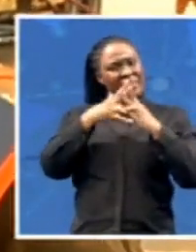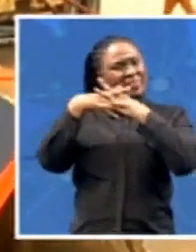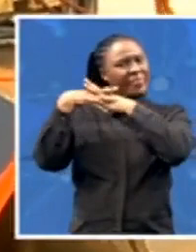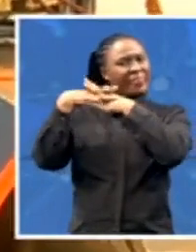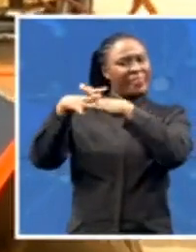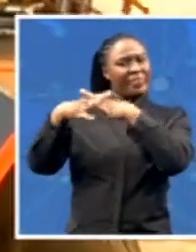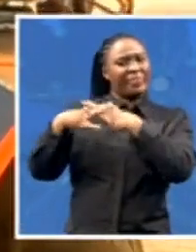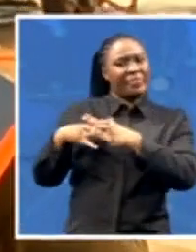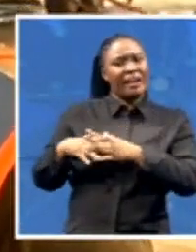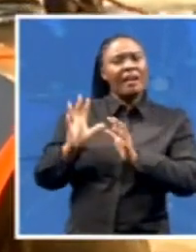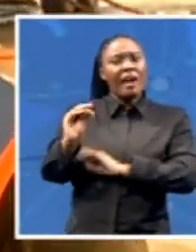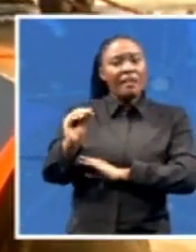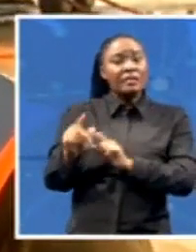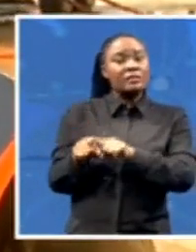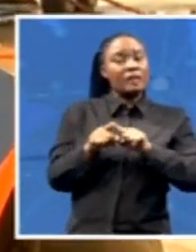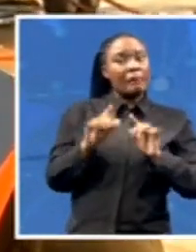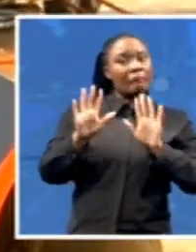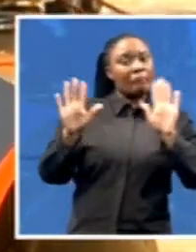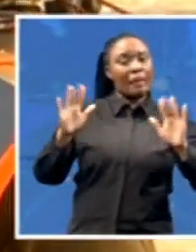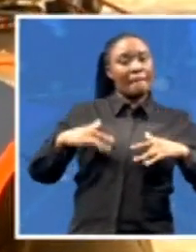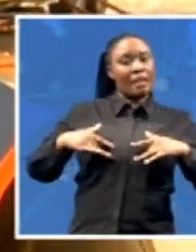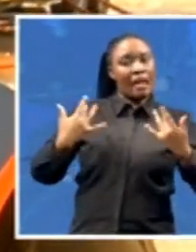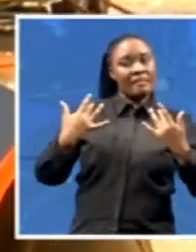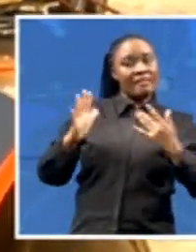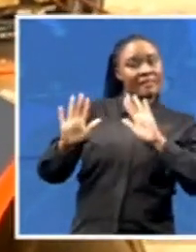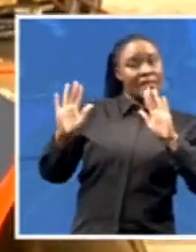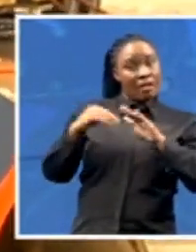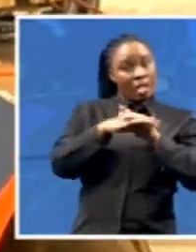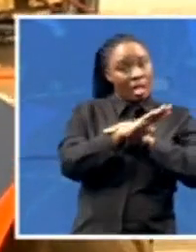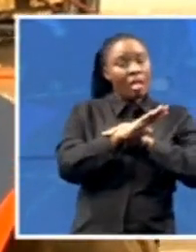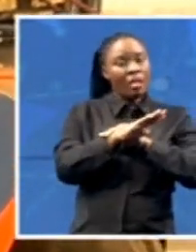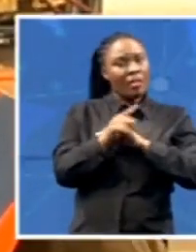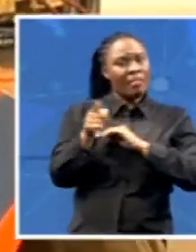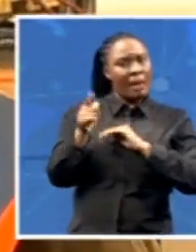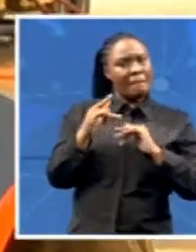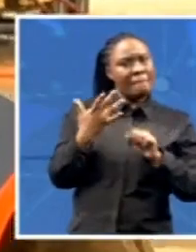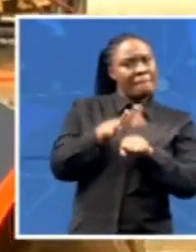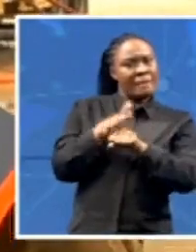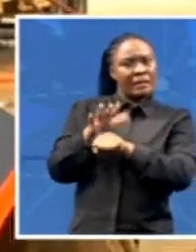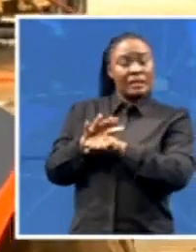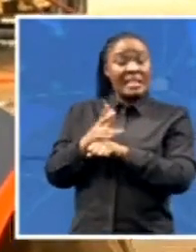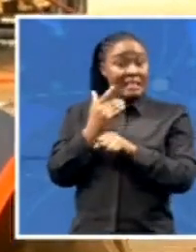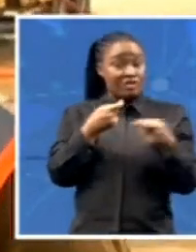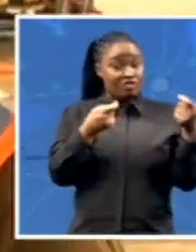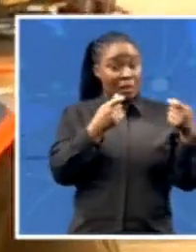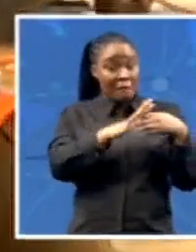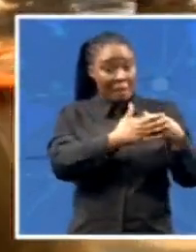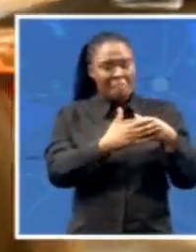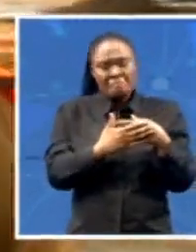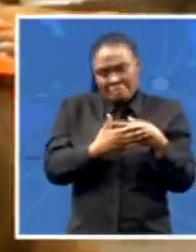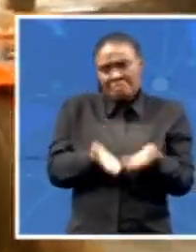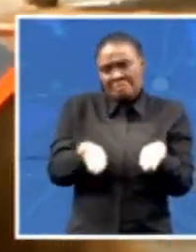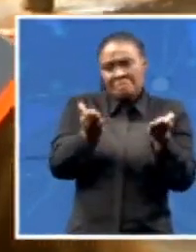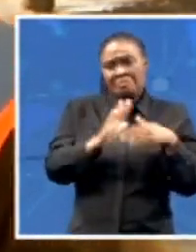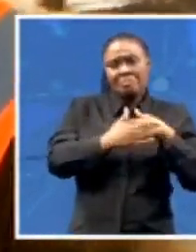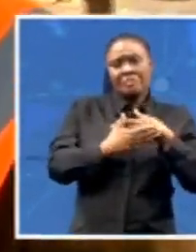lives of our people. We'll definitely follow up this matter. If we have to shut the shops, we'll definitely shut them until there's compliance here. Yeah.